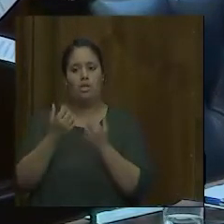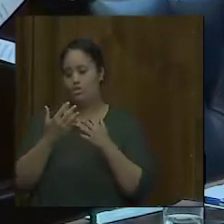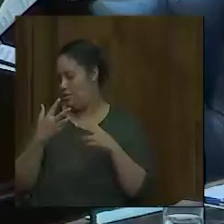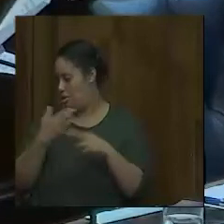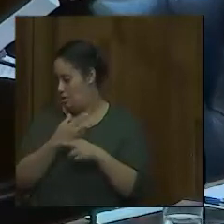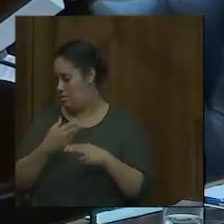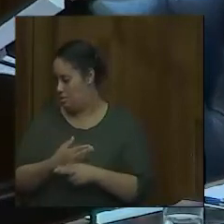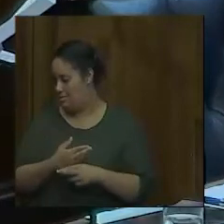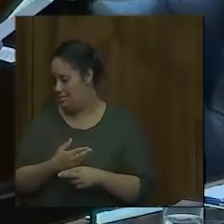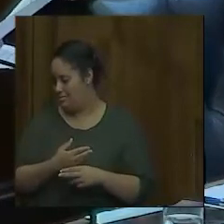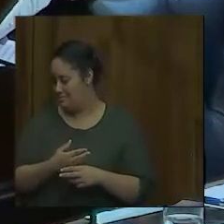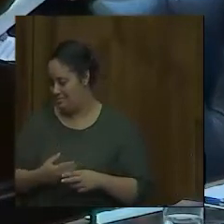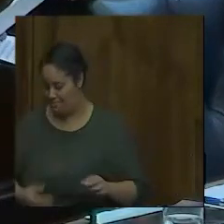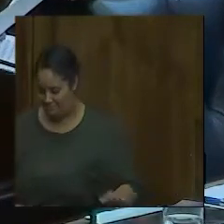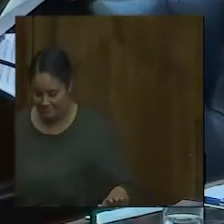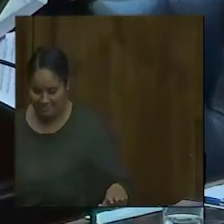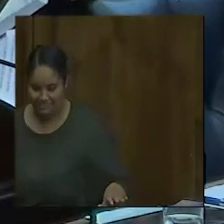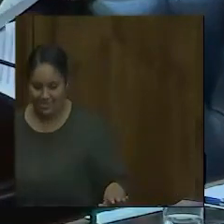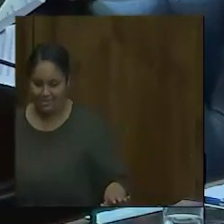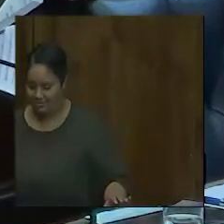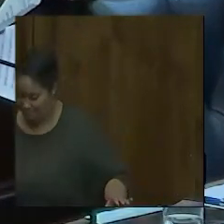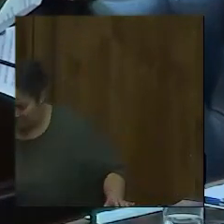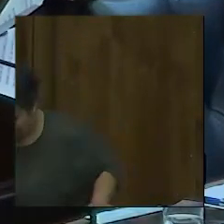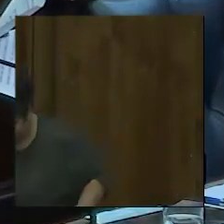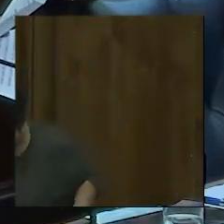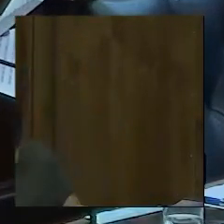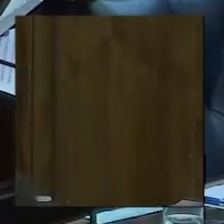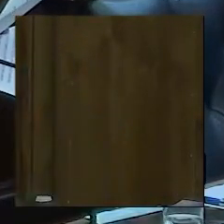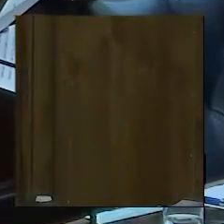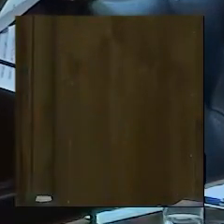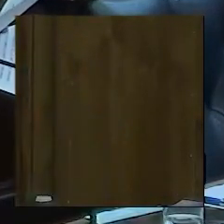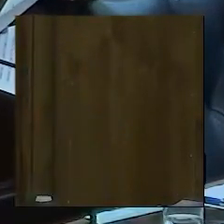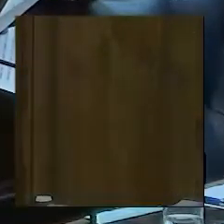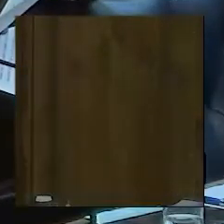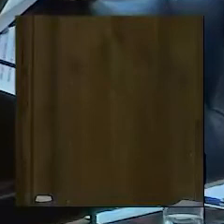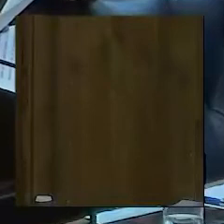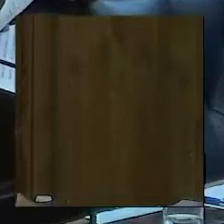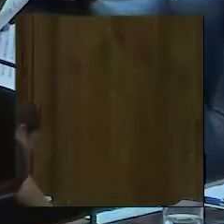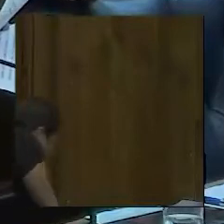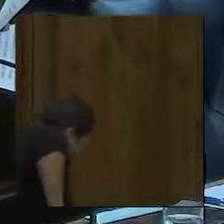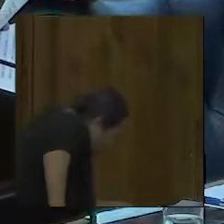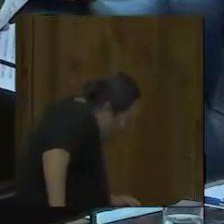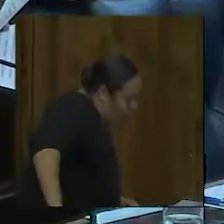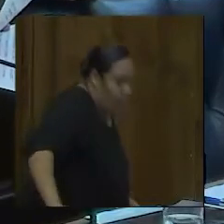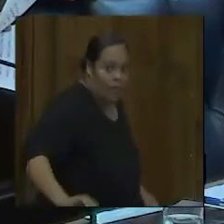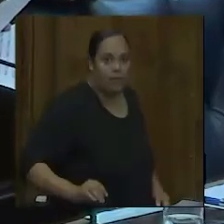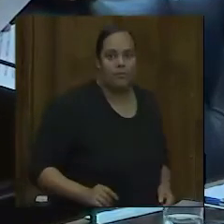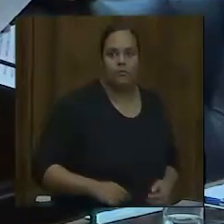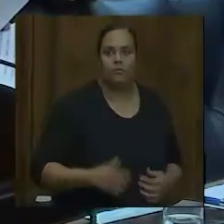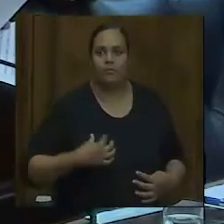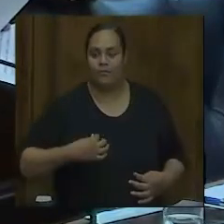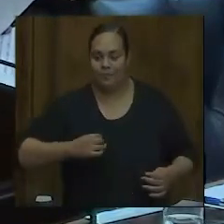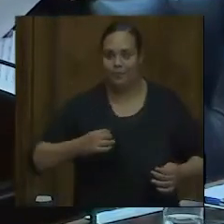on training for library services. And the program for the compensation of